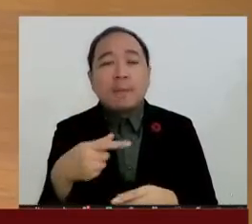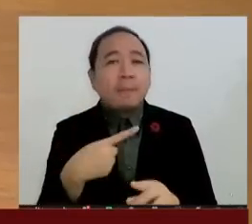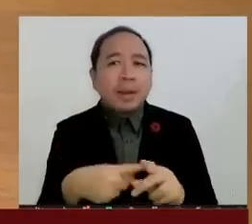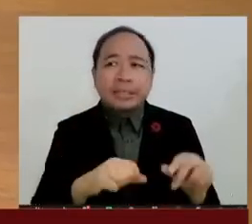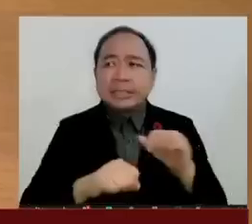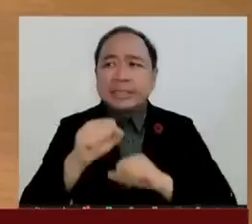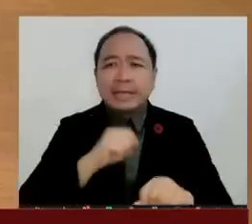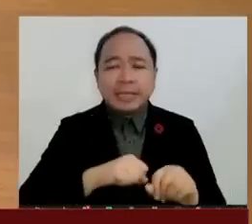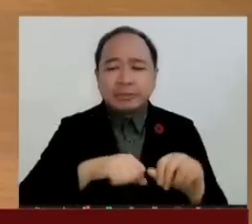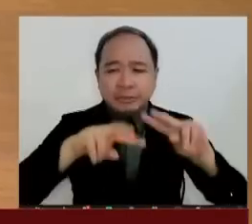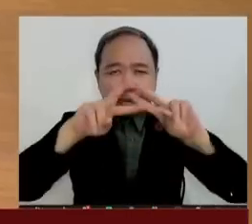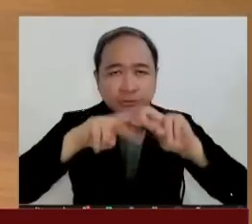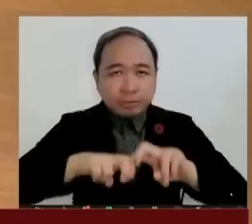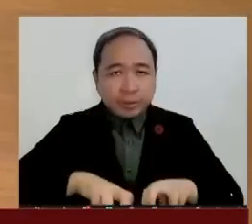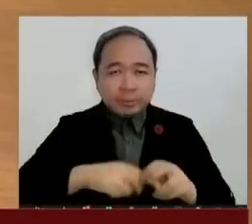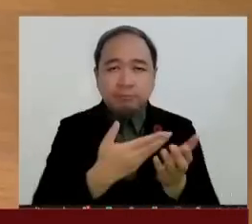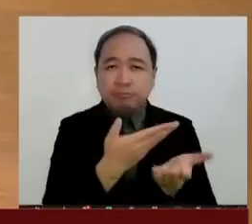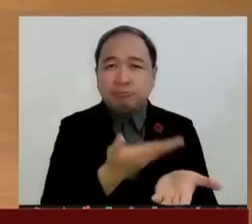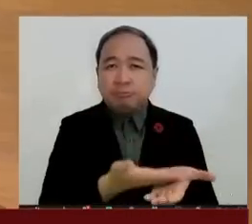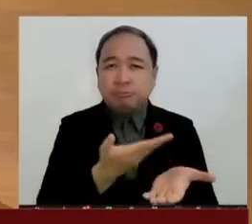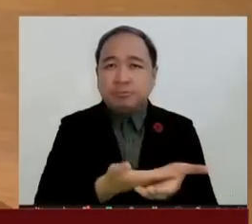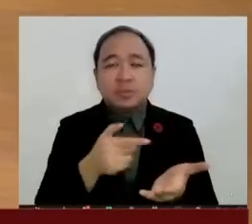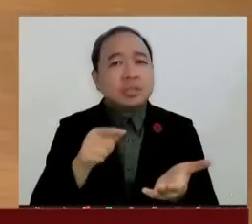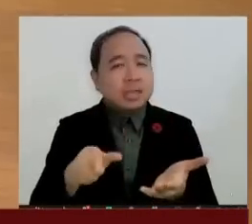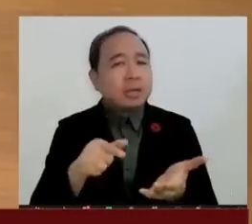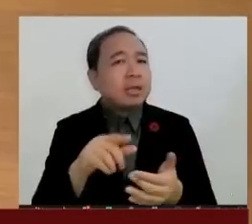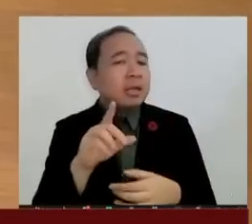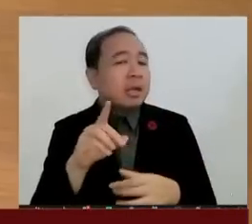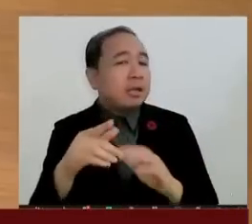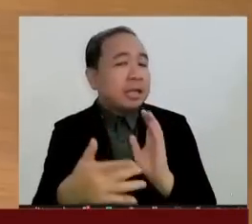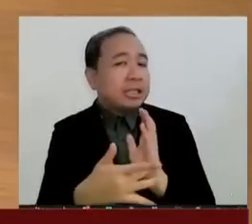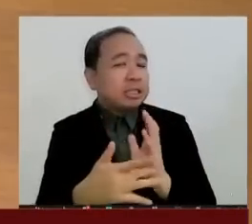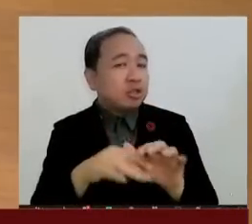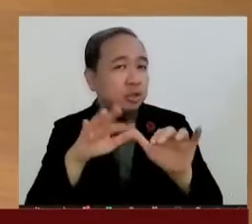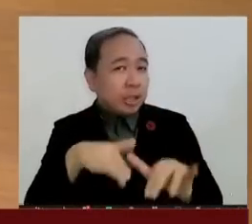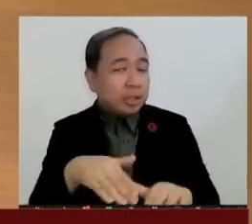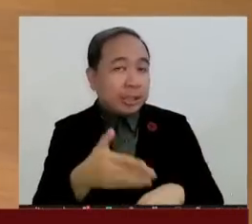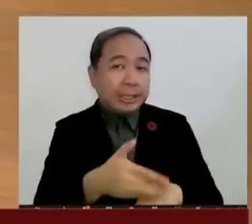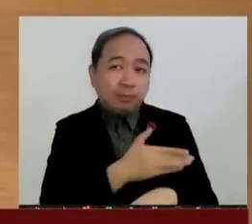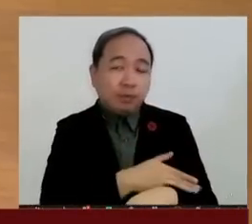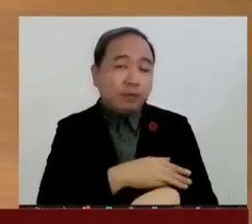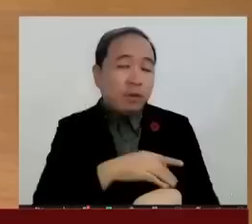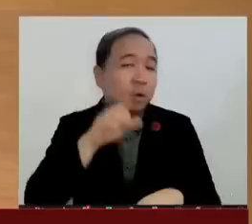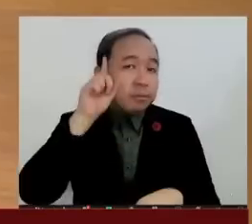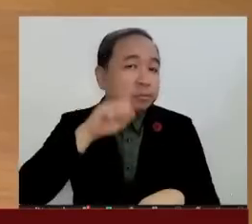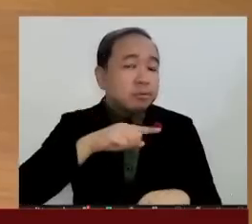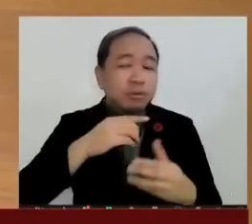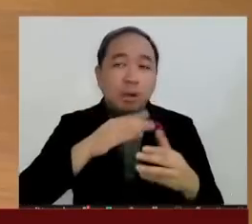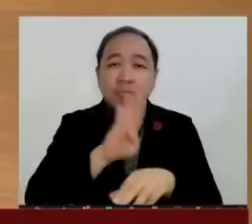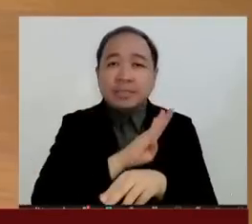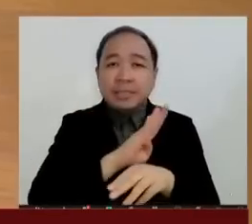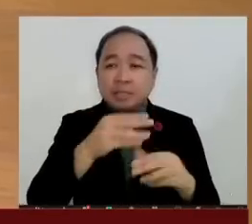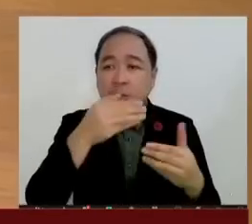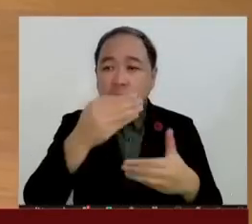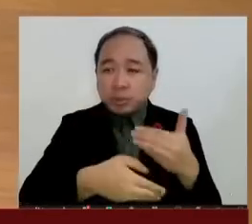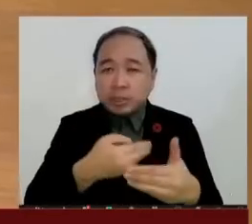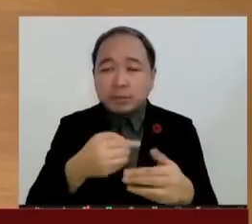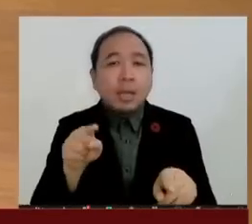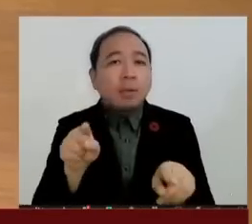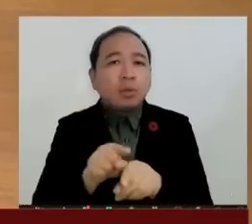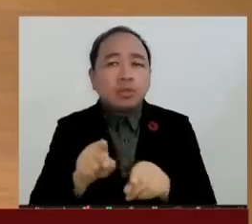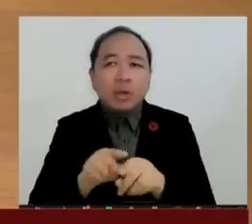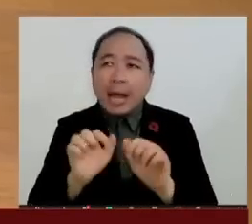most powerful tool, not just to improve the ease of doing business, but also against many forms of graft and